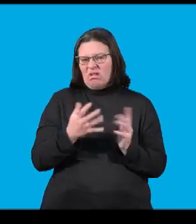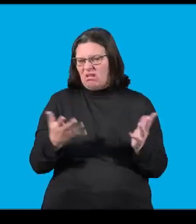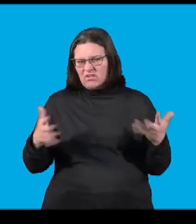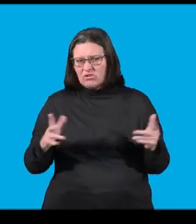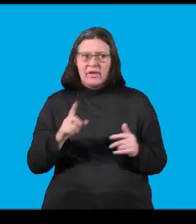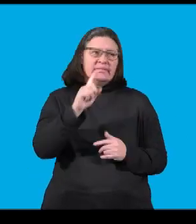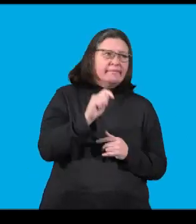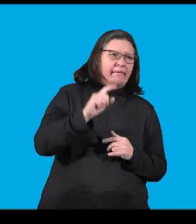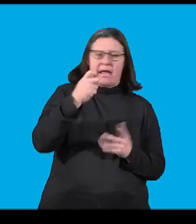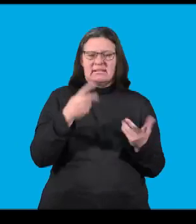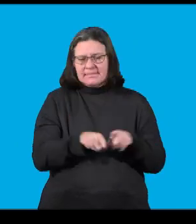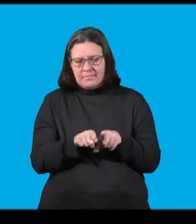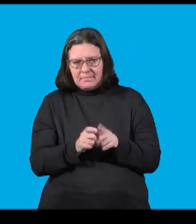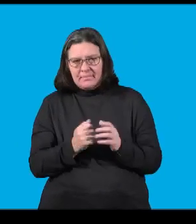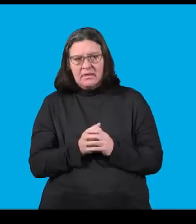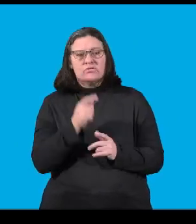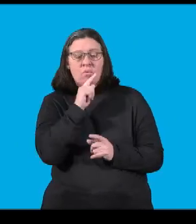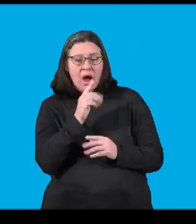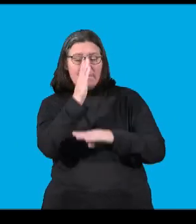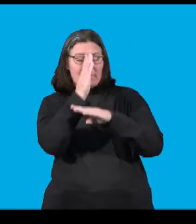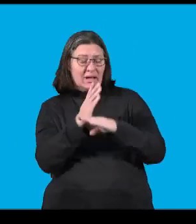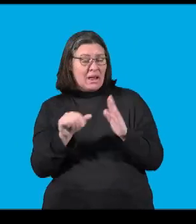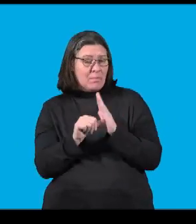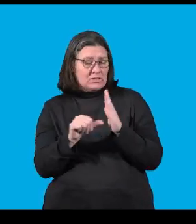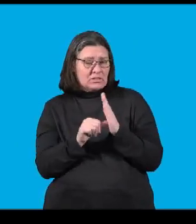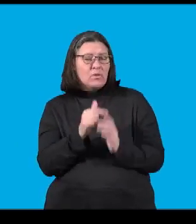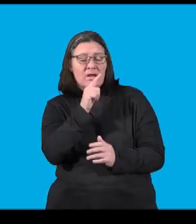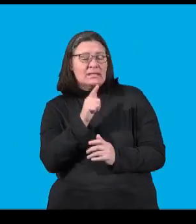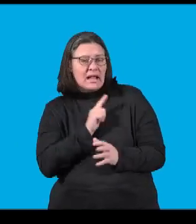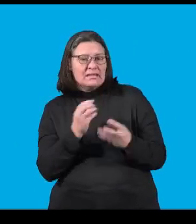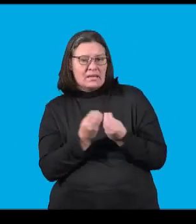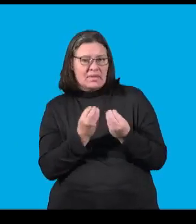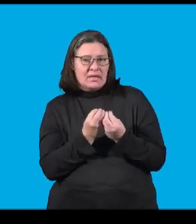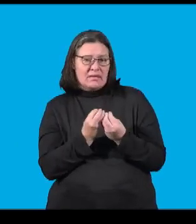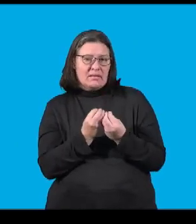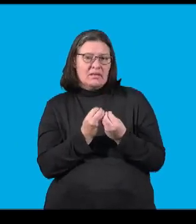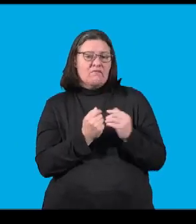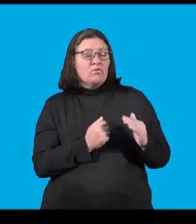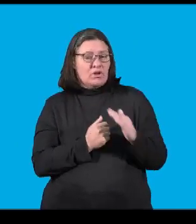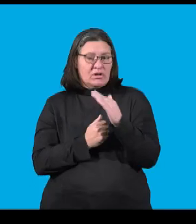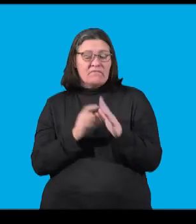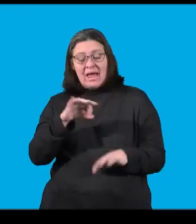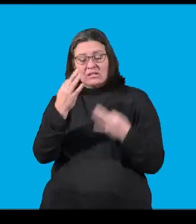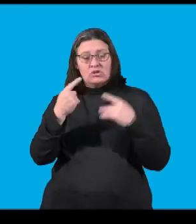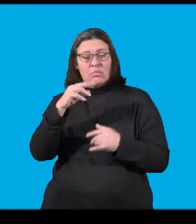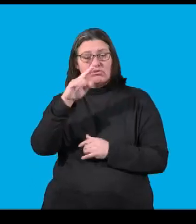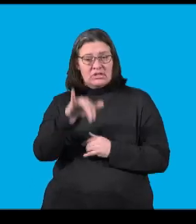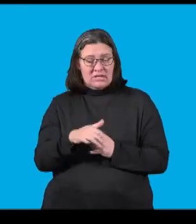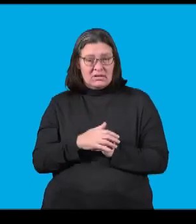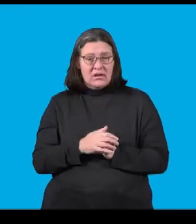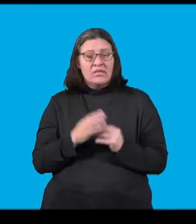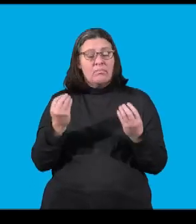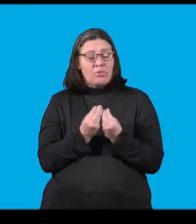these variables. Why is this line, this perpendicular line, important? It's because it tells me something about the gradient. We learned from